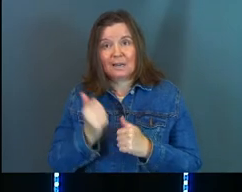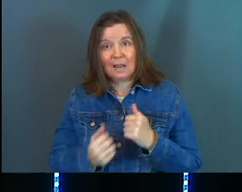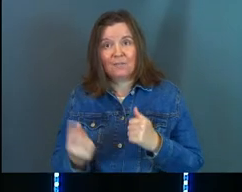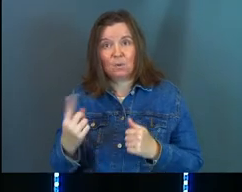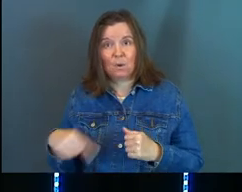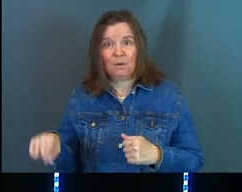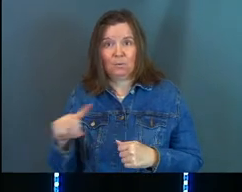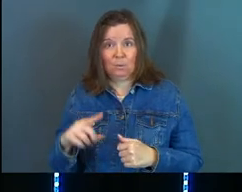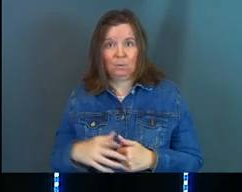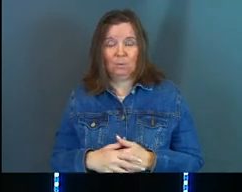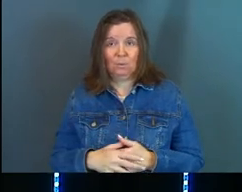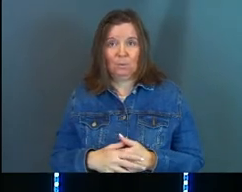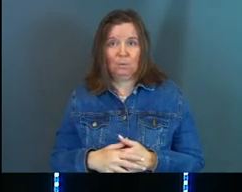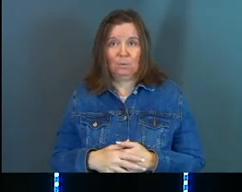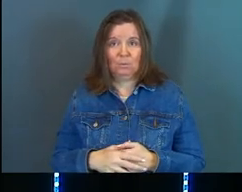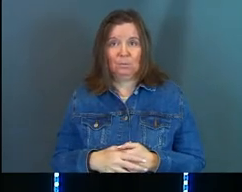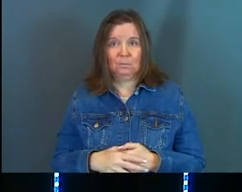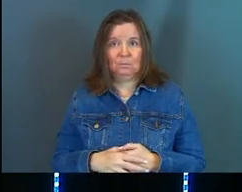every single one of you.